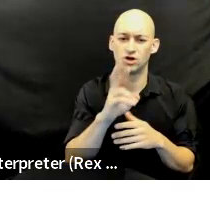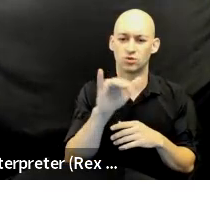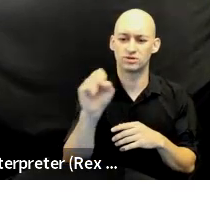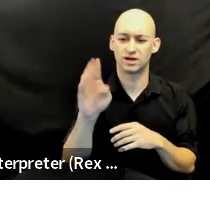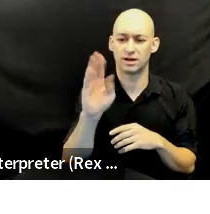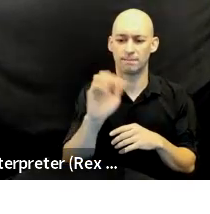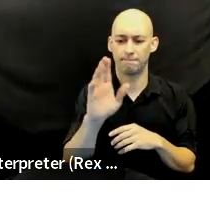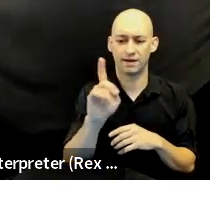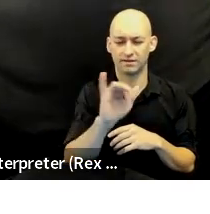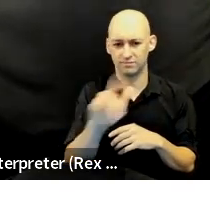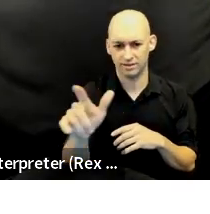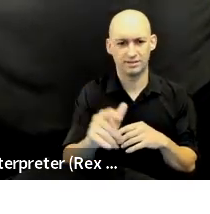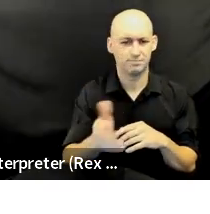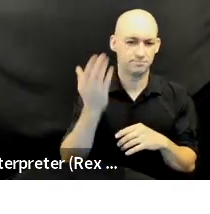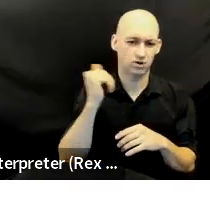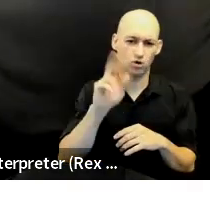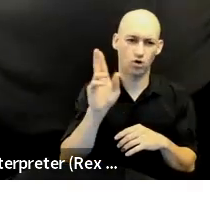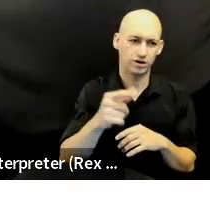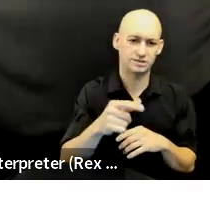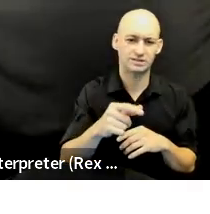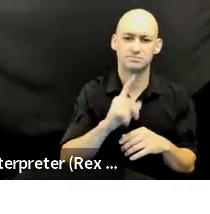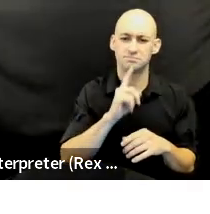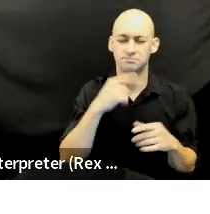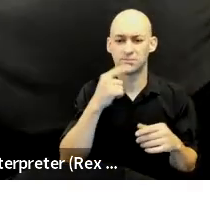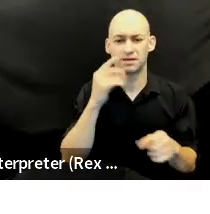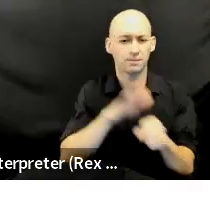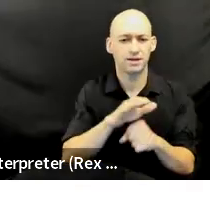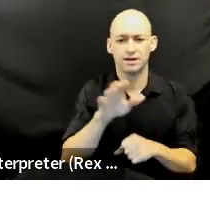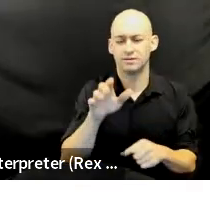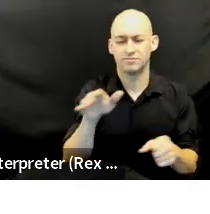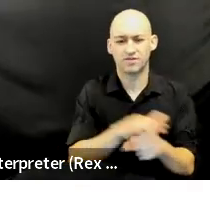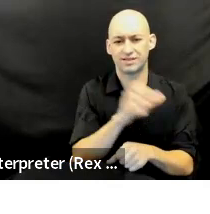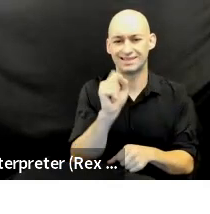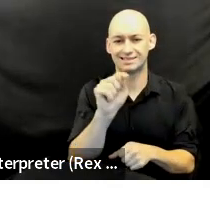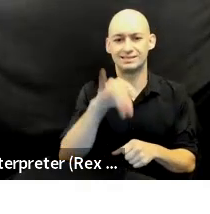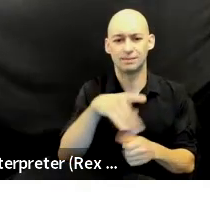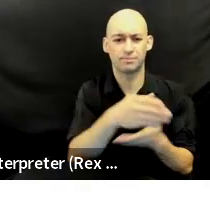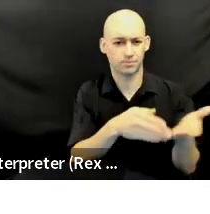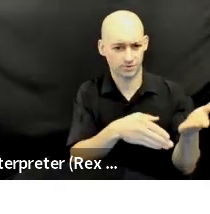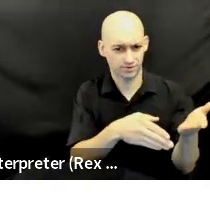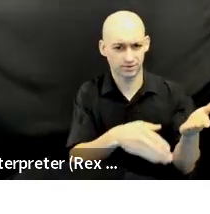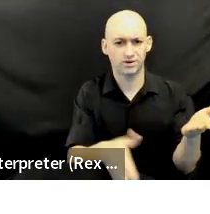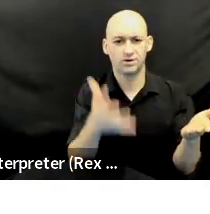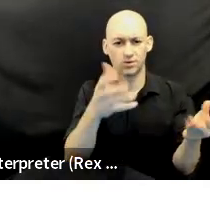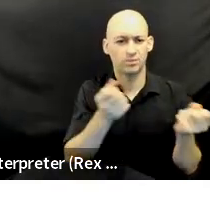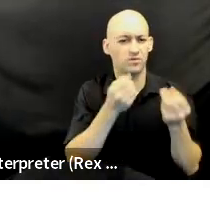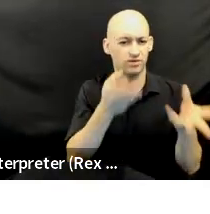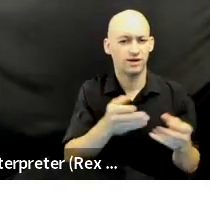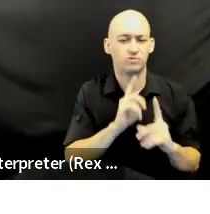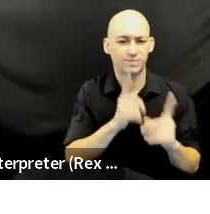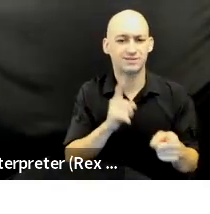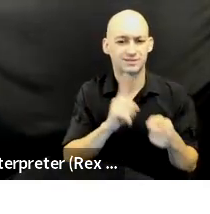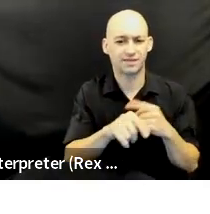as we recall back in August, we made the commitment to backfill the STIP portion. We want to definitely provide the response that we